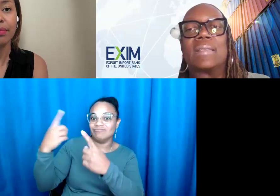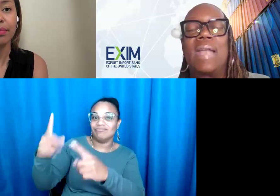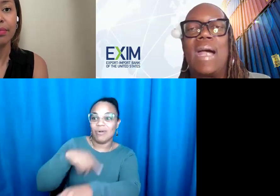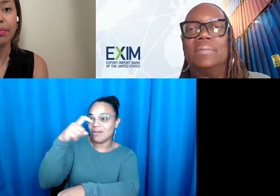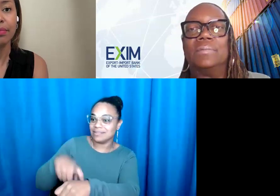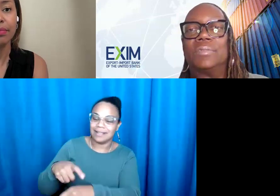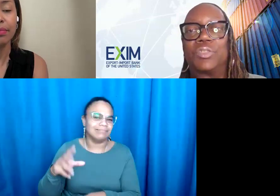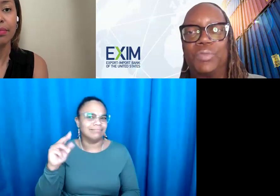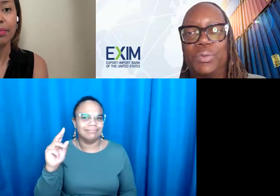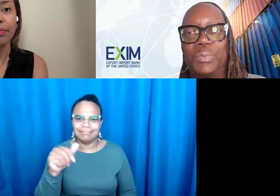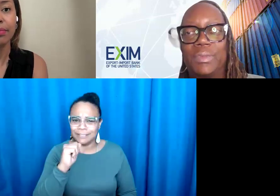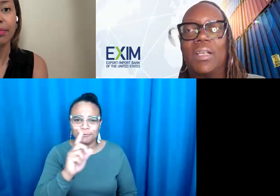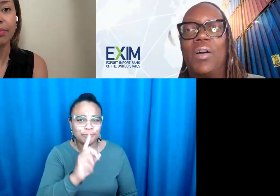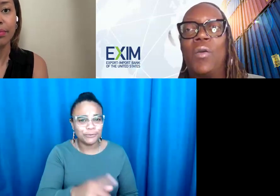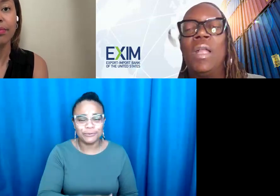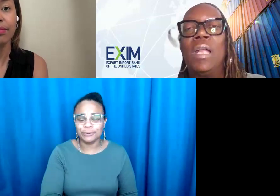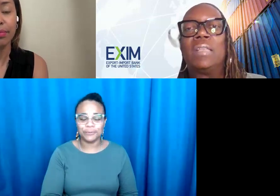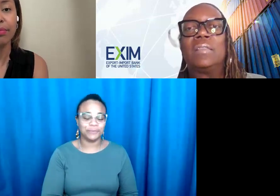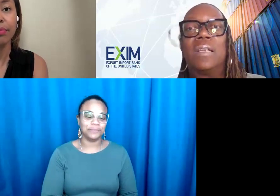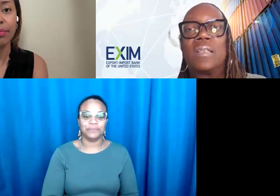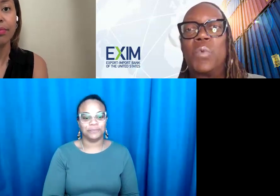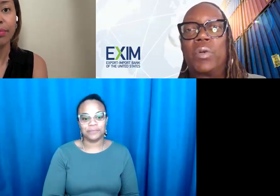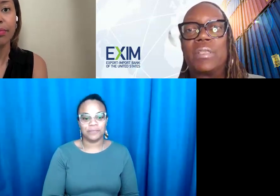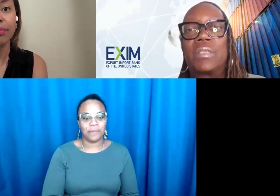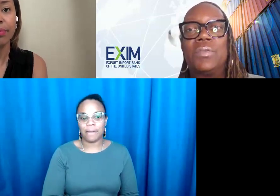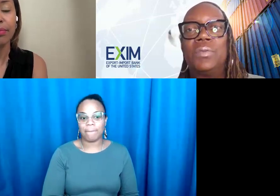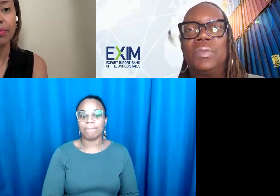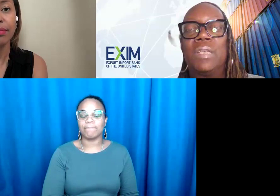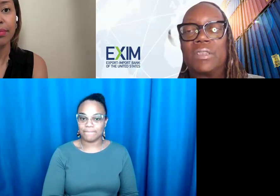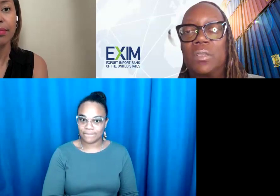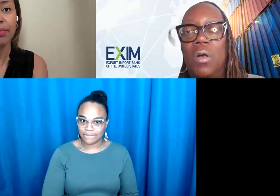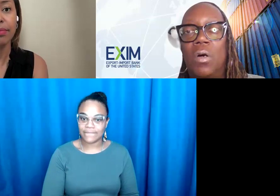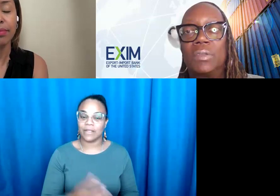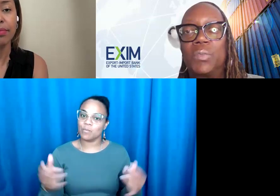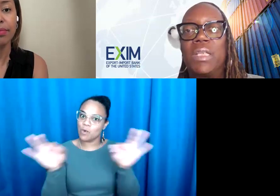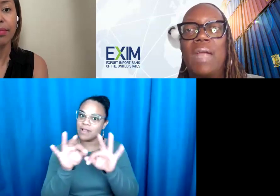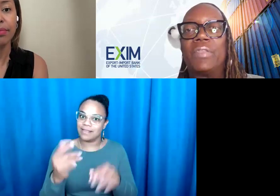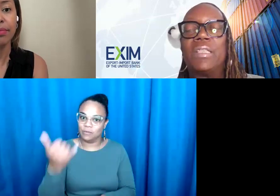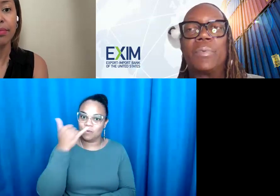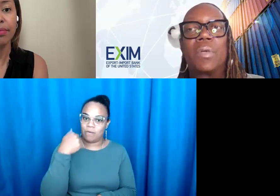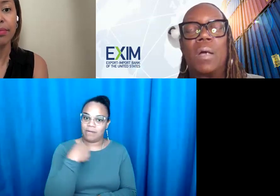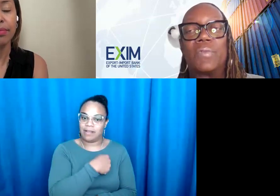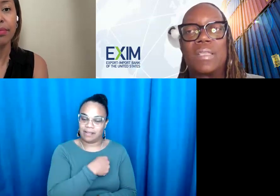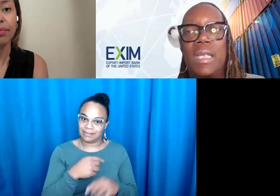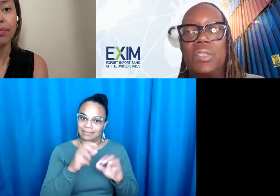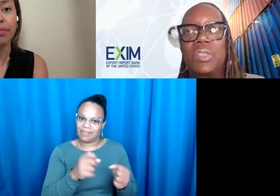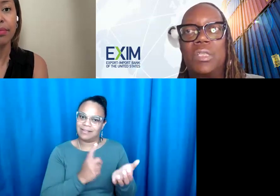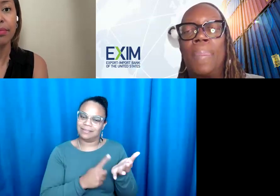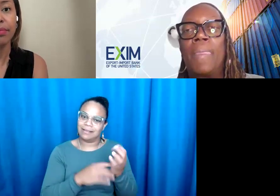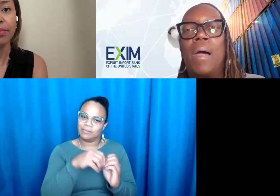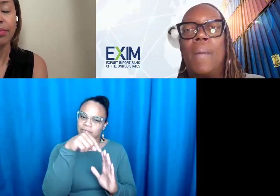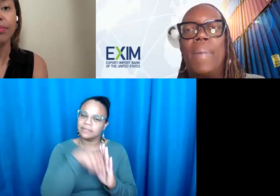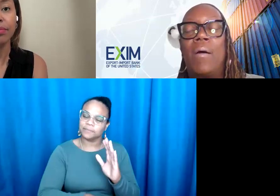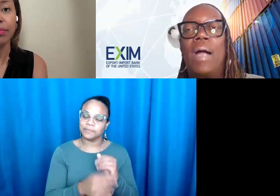That is not true. So it does warrant to give us a call so we can have a deeper